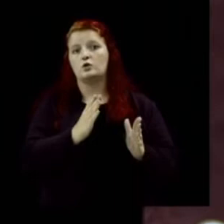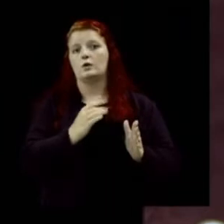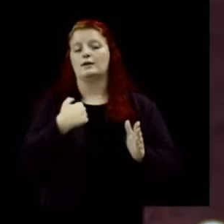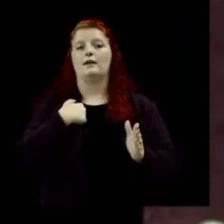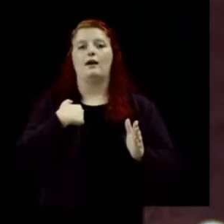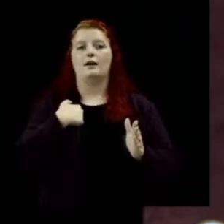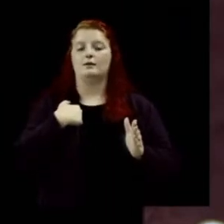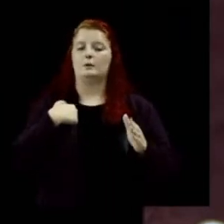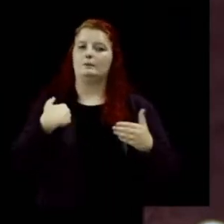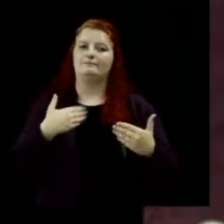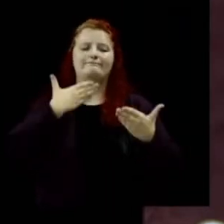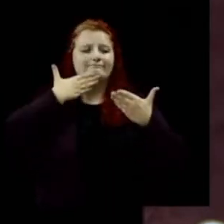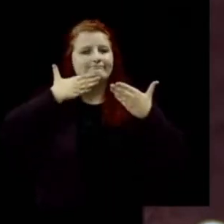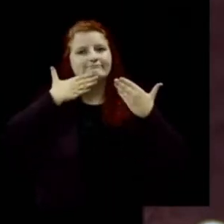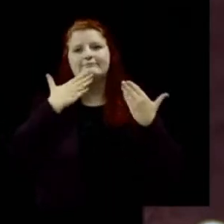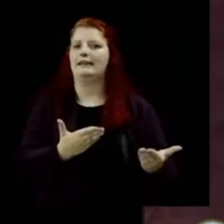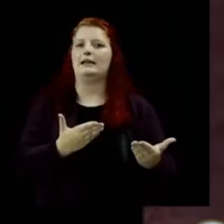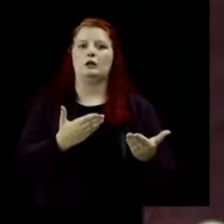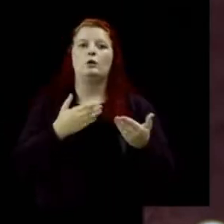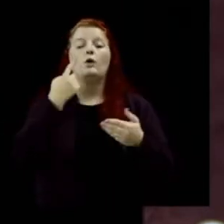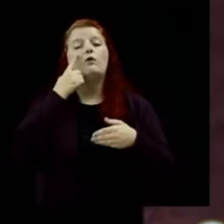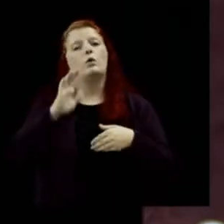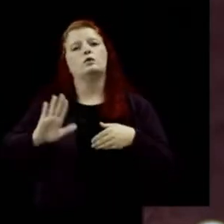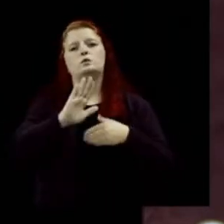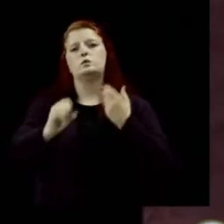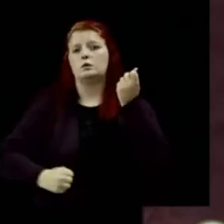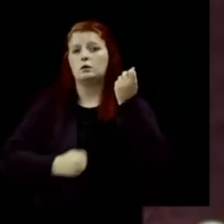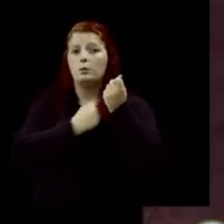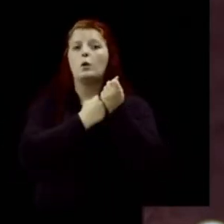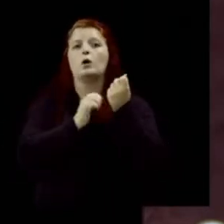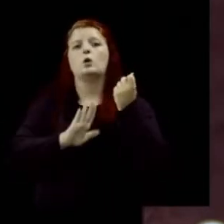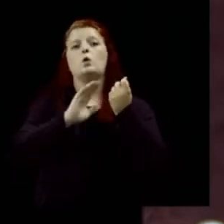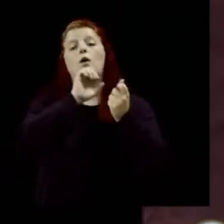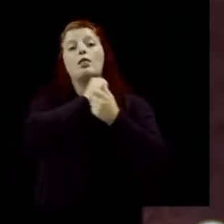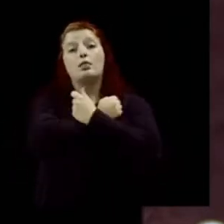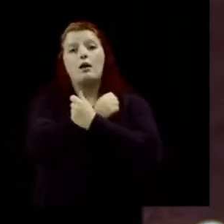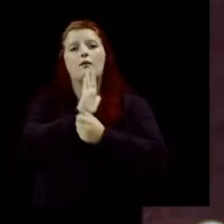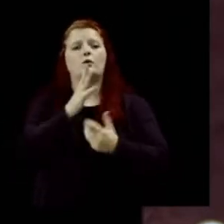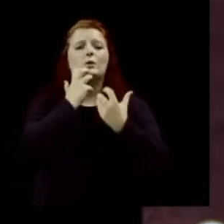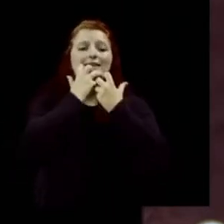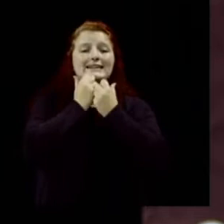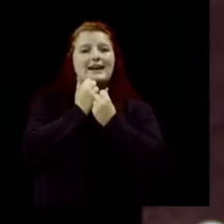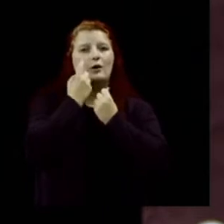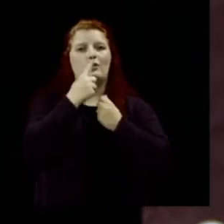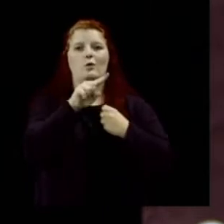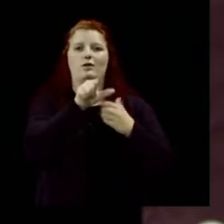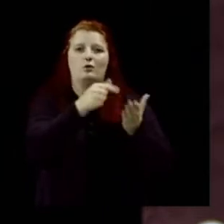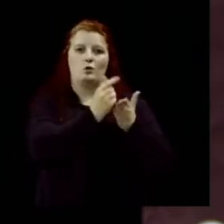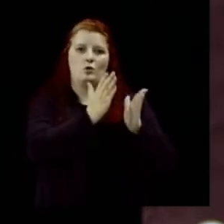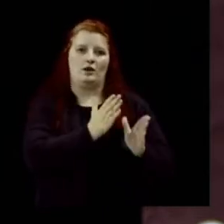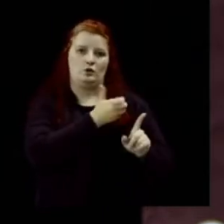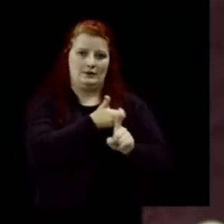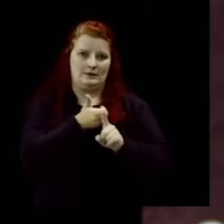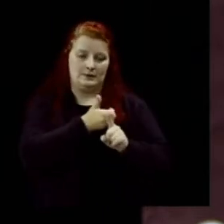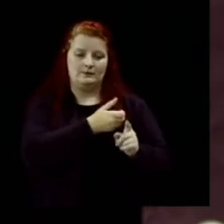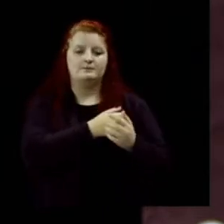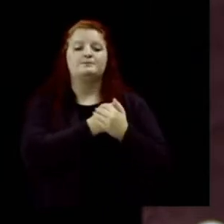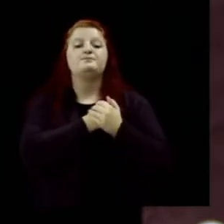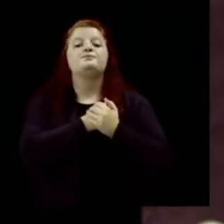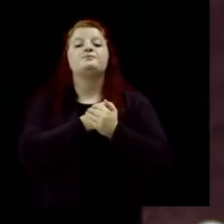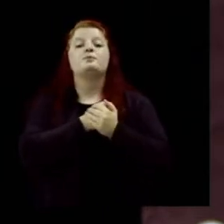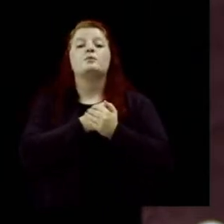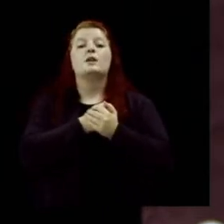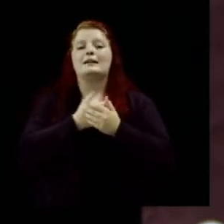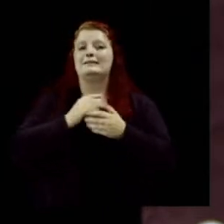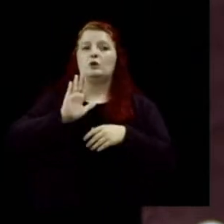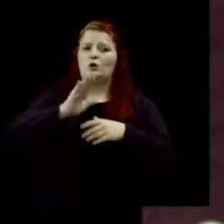an especial thank you for your support, your love, and your care for the graduates. This is your